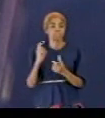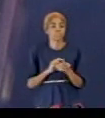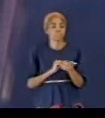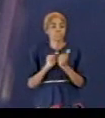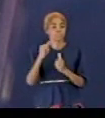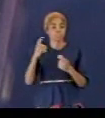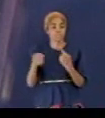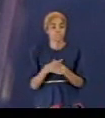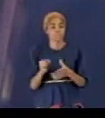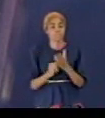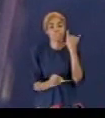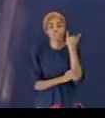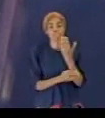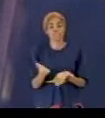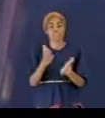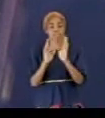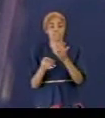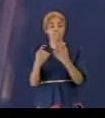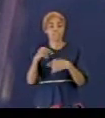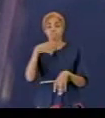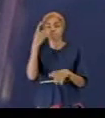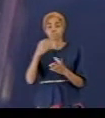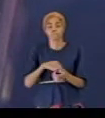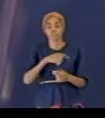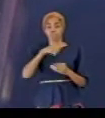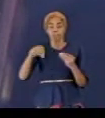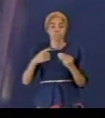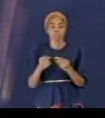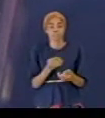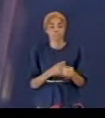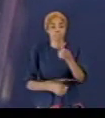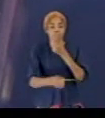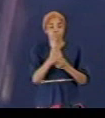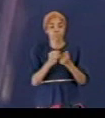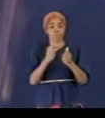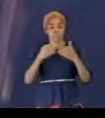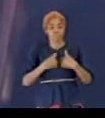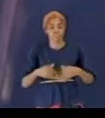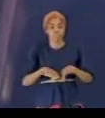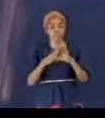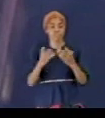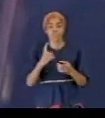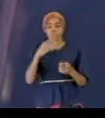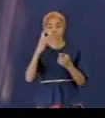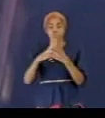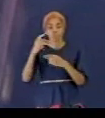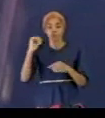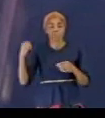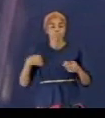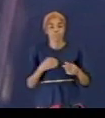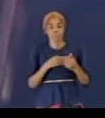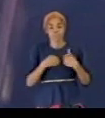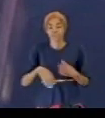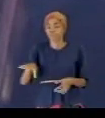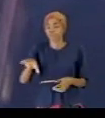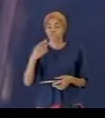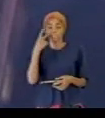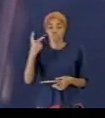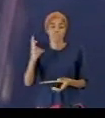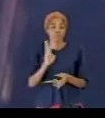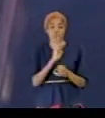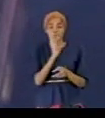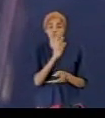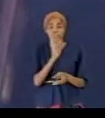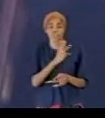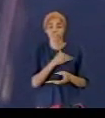servants came and told him concerning the well which they had digged, and said unto him, We have found water.